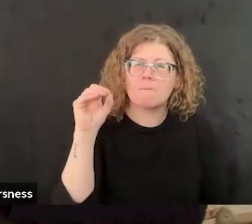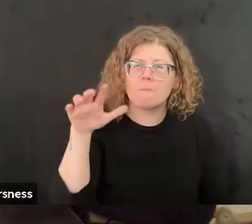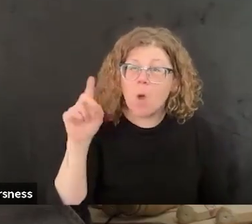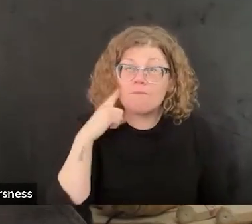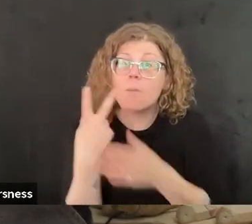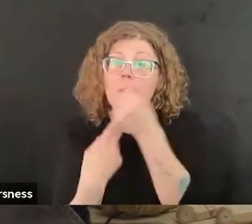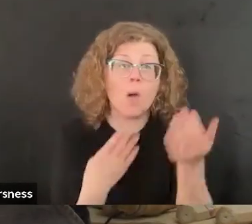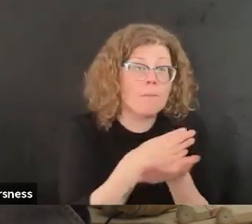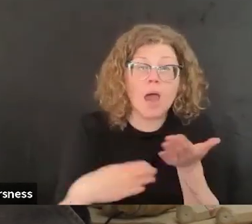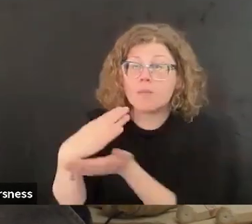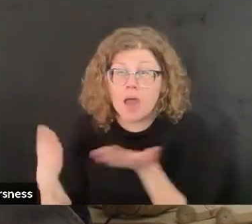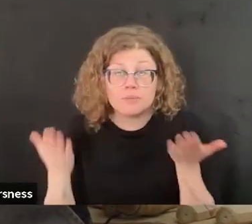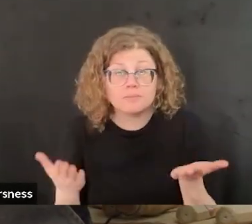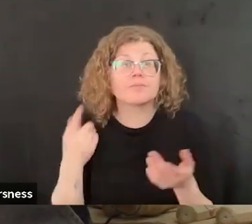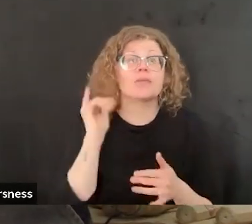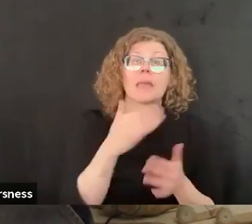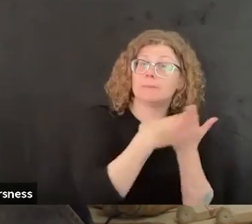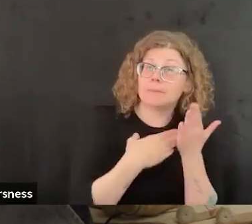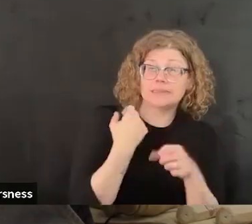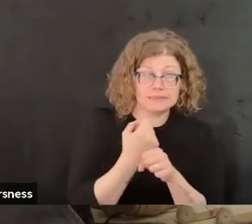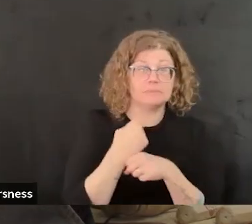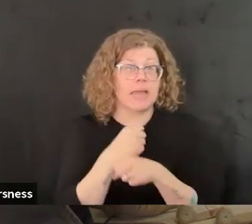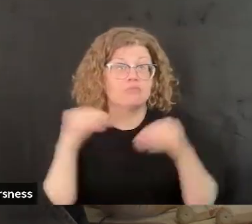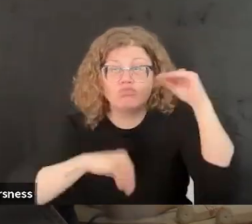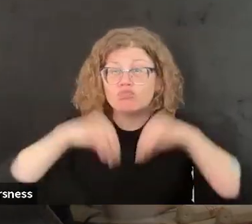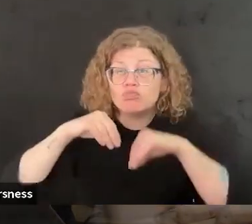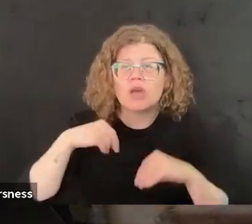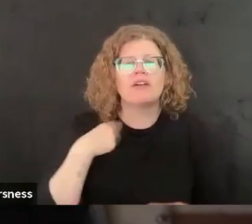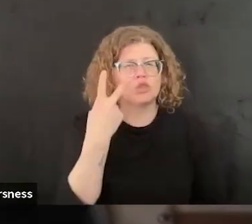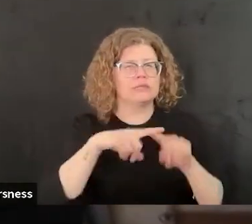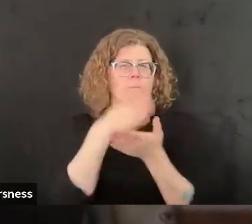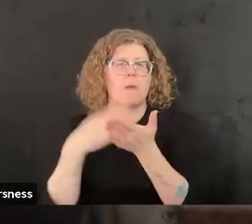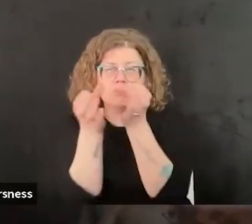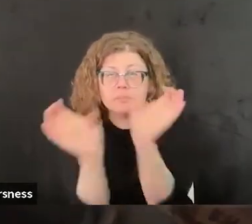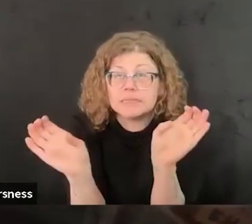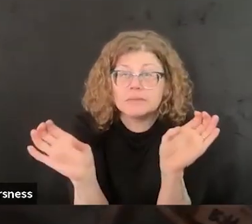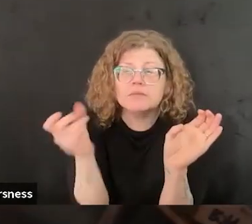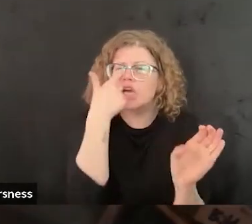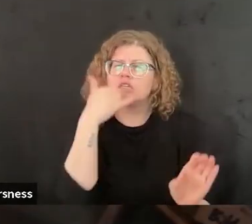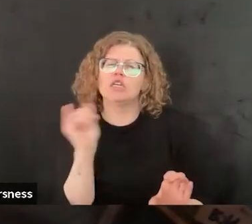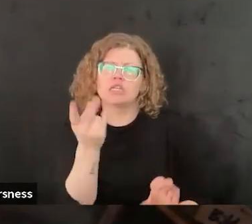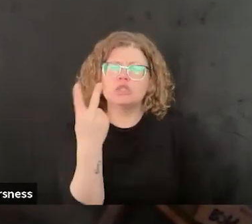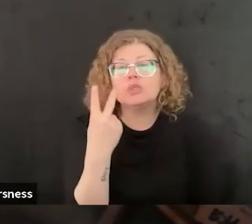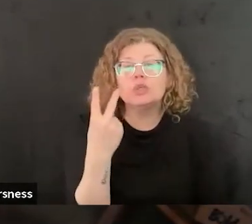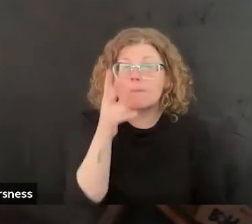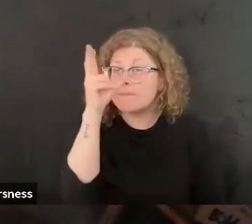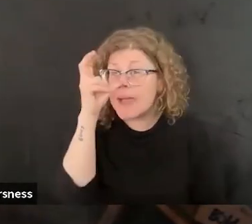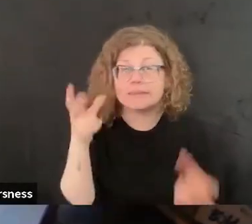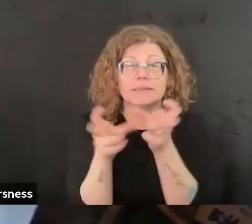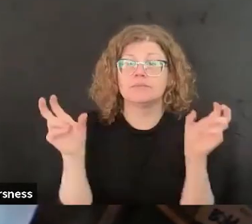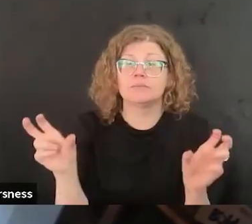mold for both pieces, and the pieces have to be 2 pieces. They have to be able to look like 2